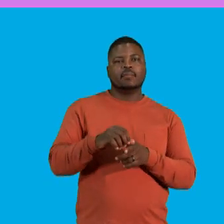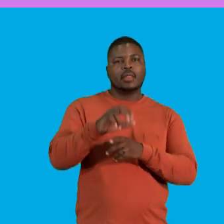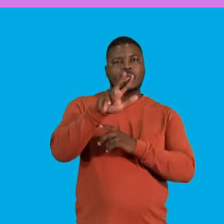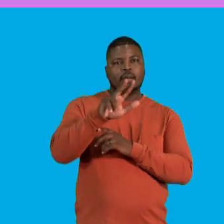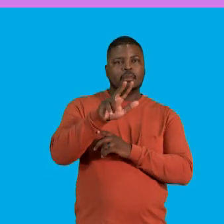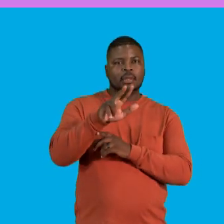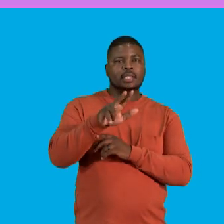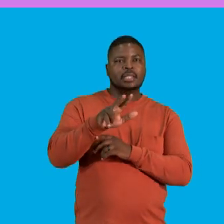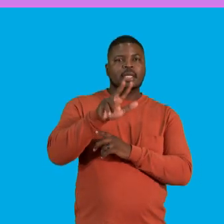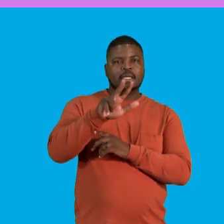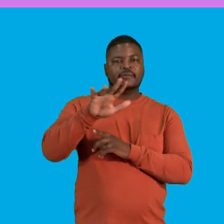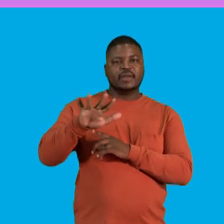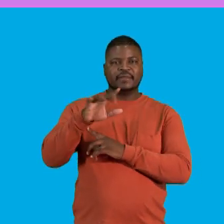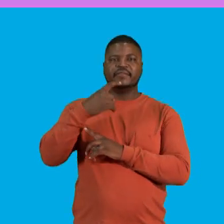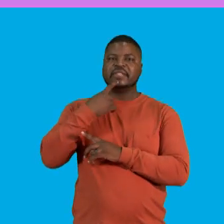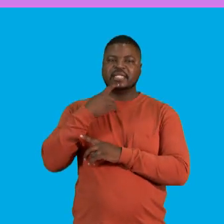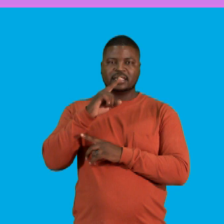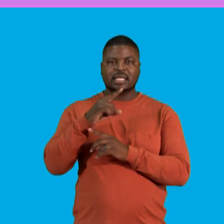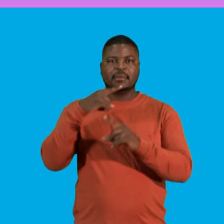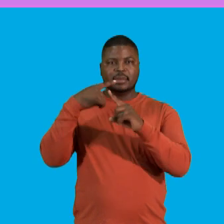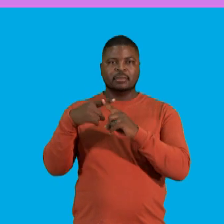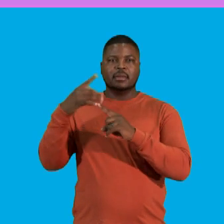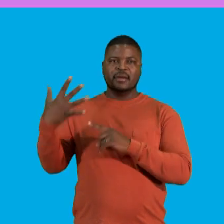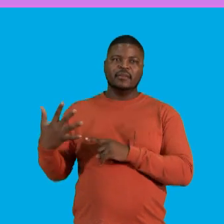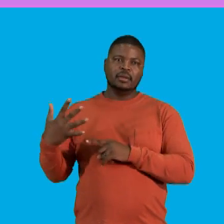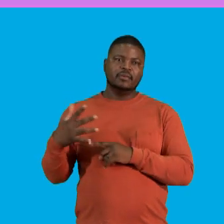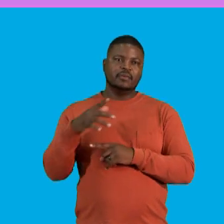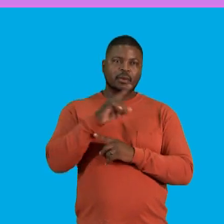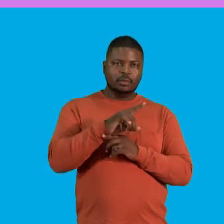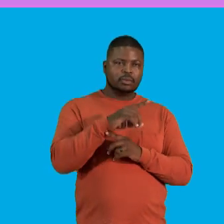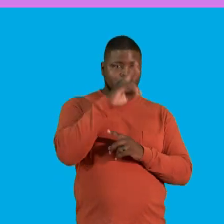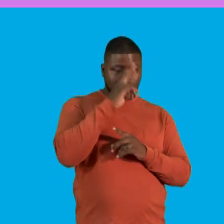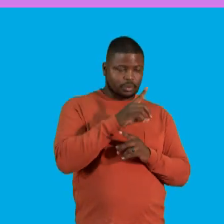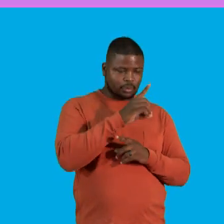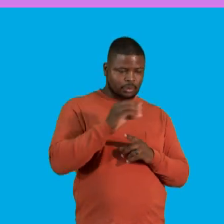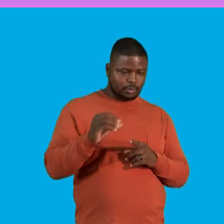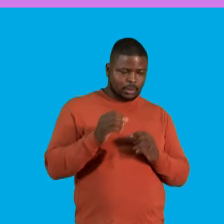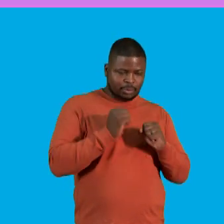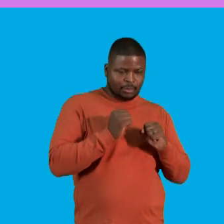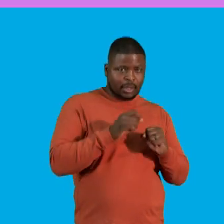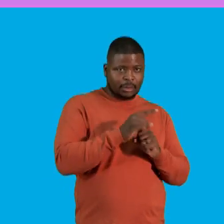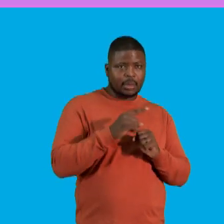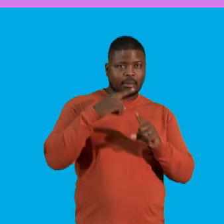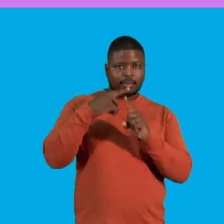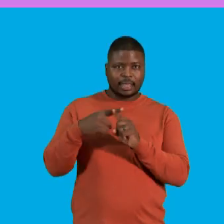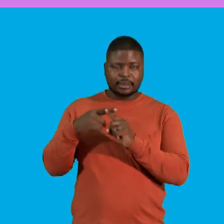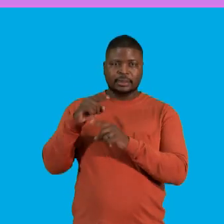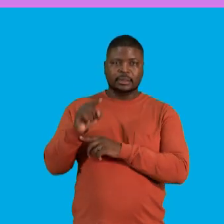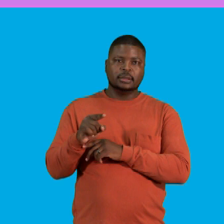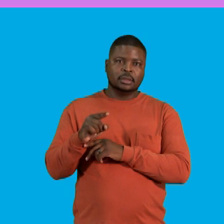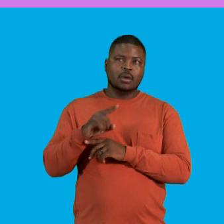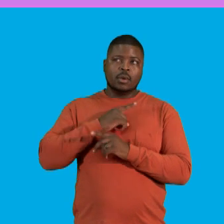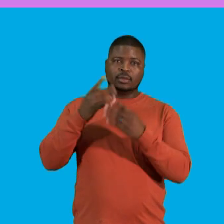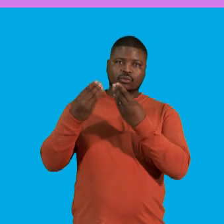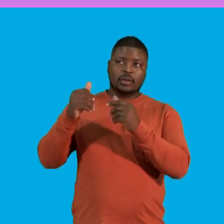multiplied by 45. It gives us 30. So it means on this side, we are still remaining with our 100 Rand because